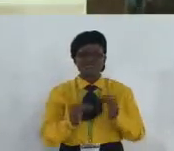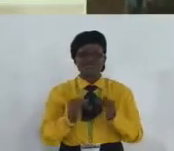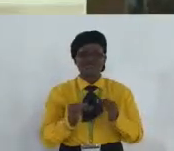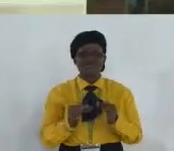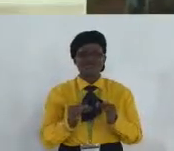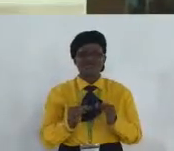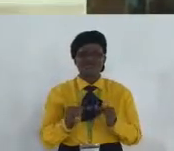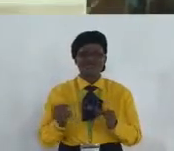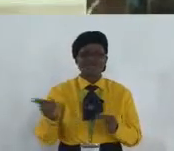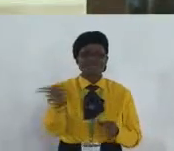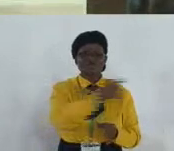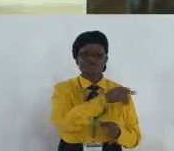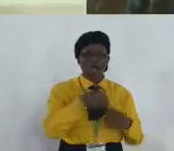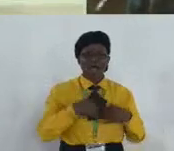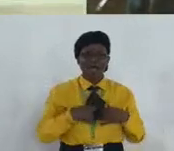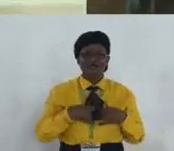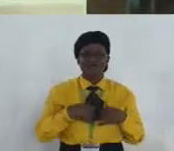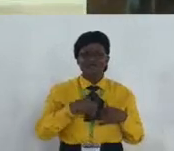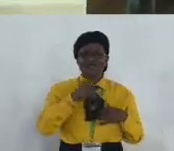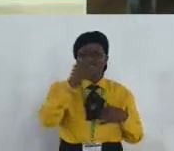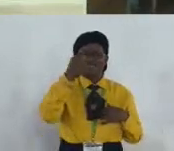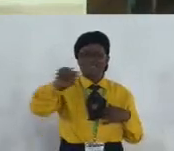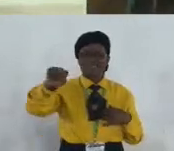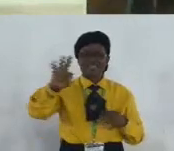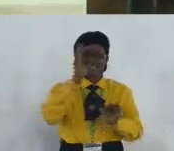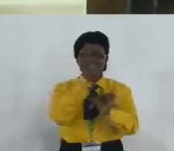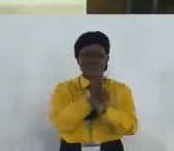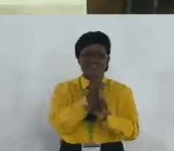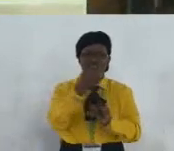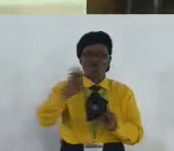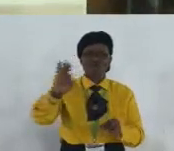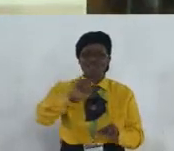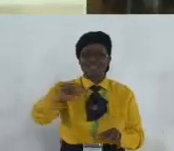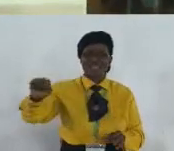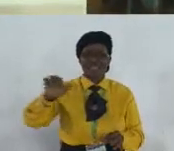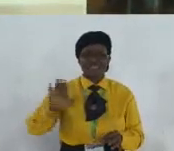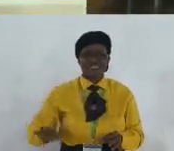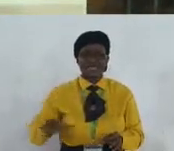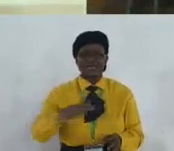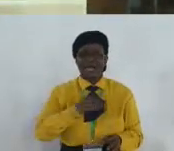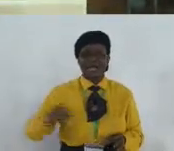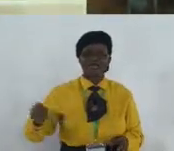If you have the faith of a child and you believe